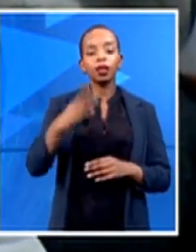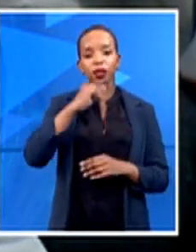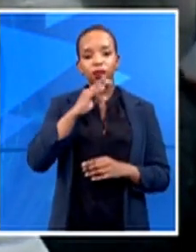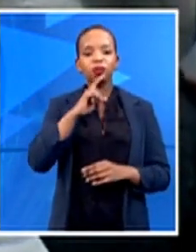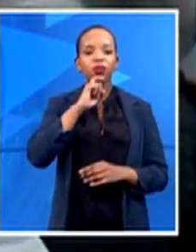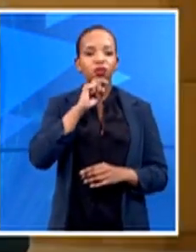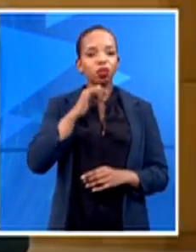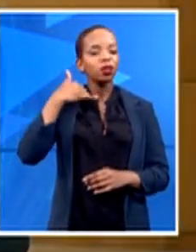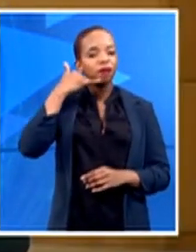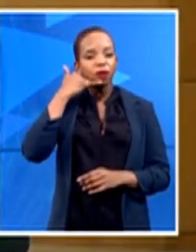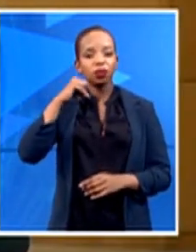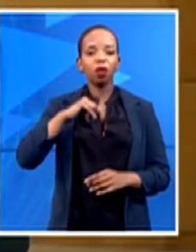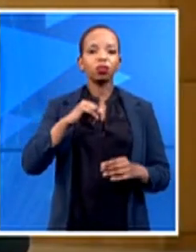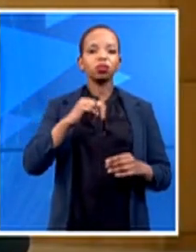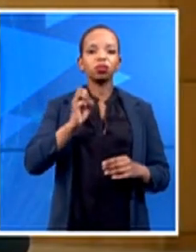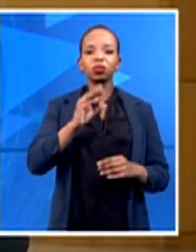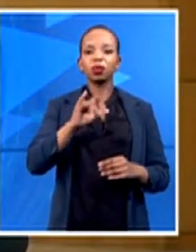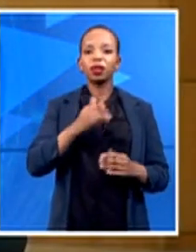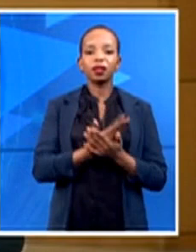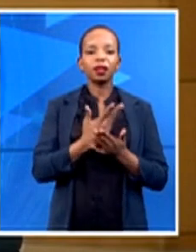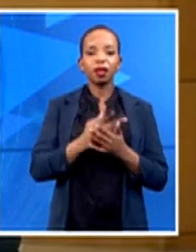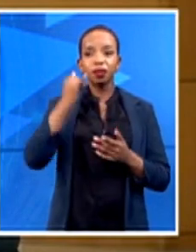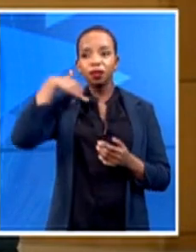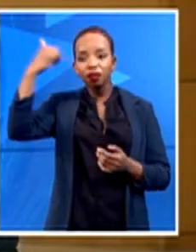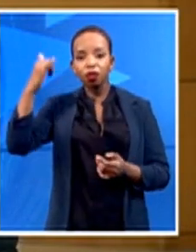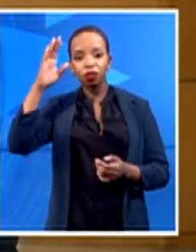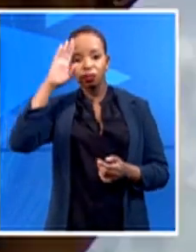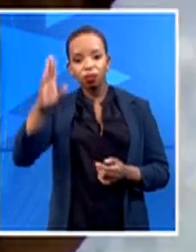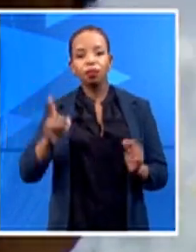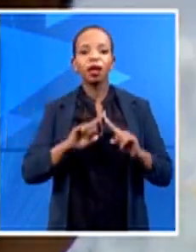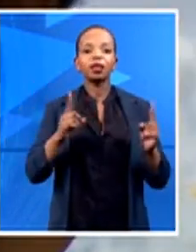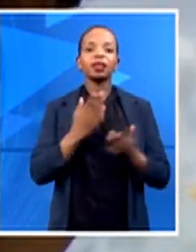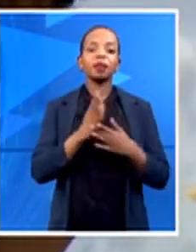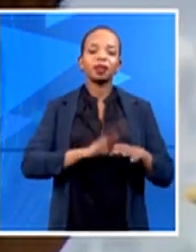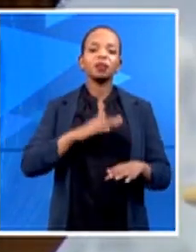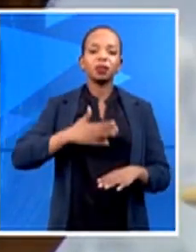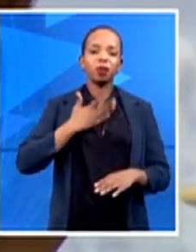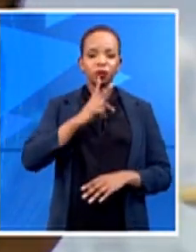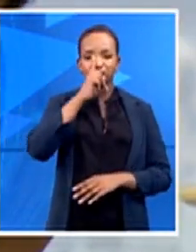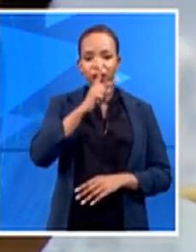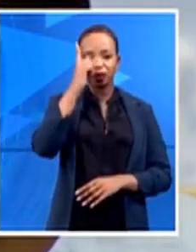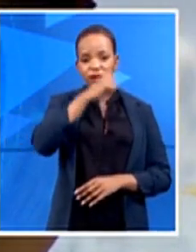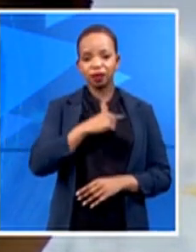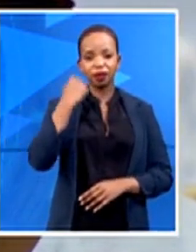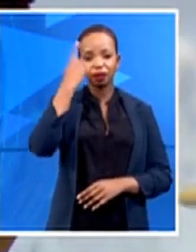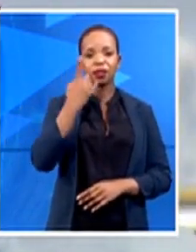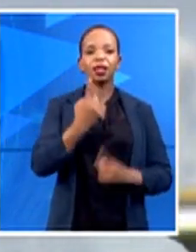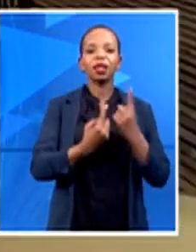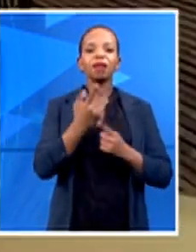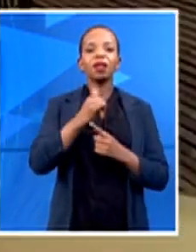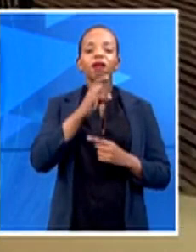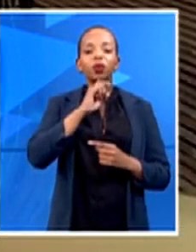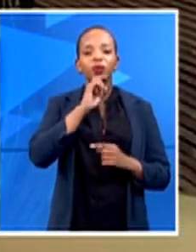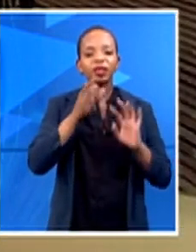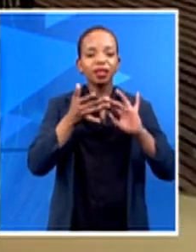But sometimes they actually just need to see the face. So even if it's, we use the internet just to accommodate those patients in that way.